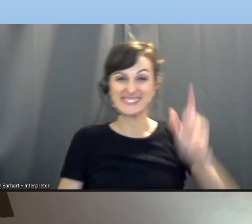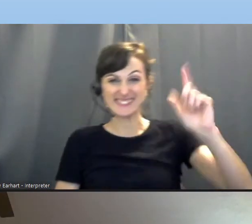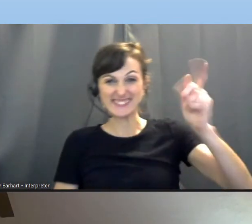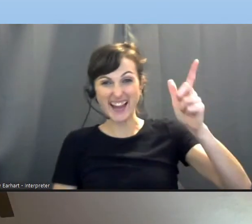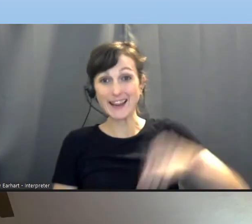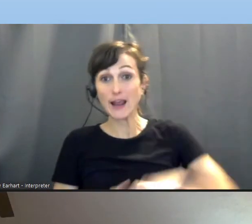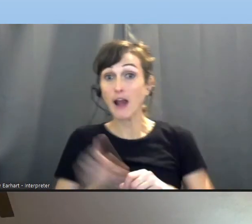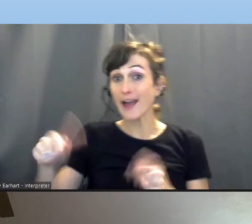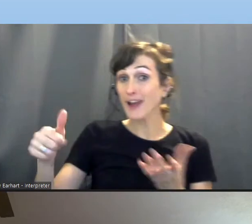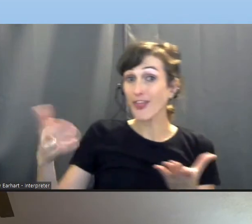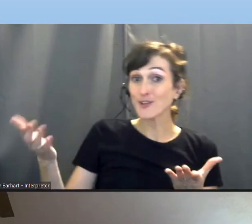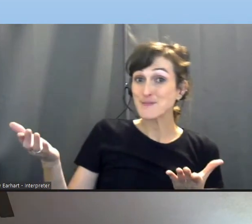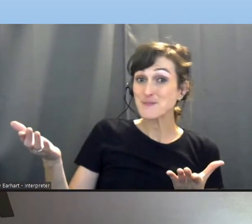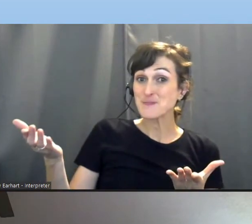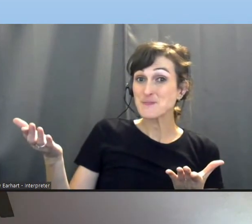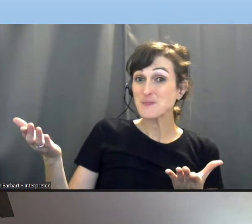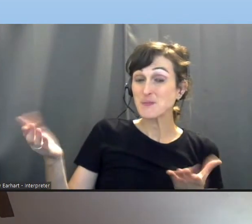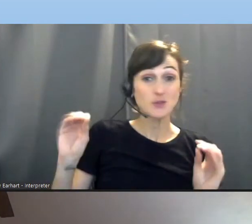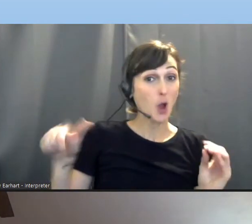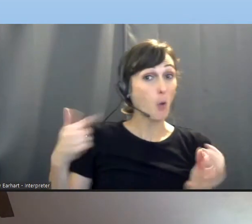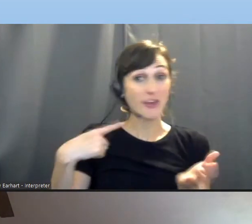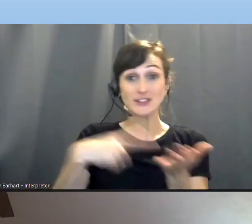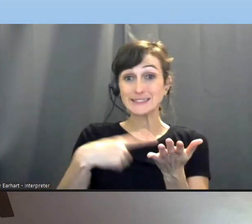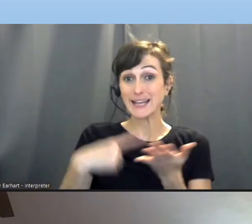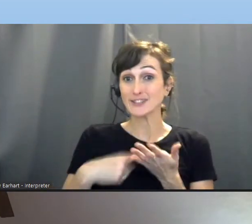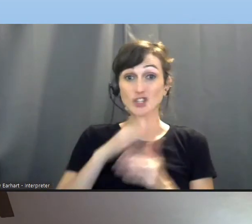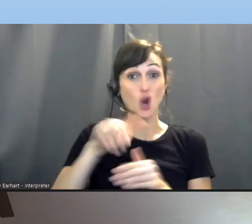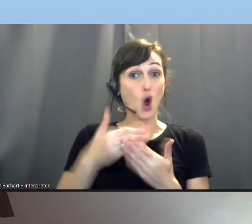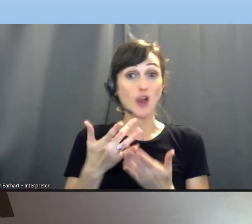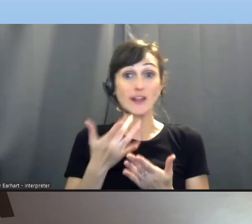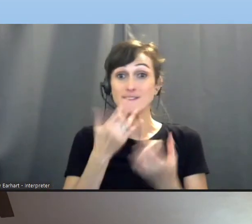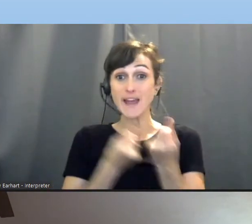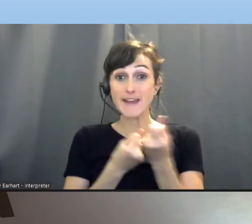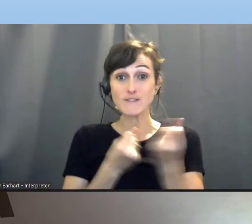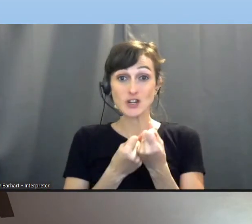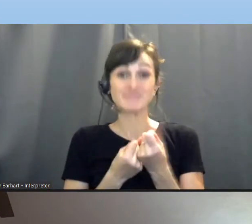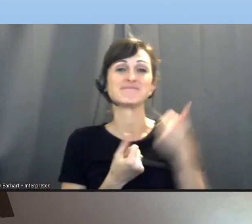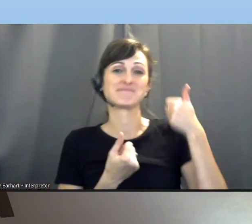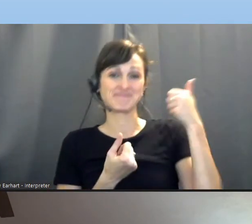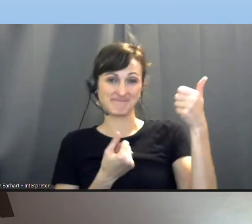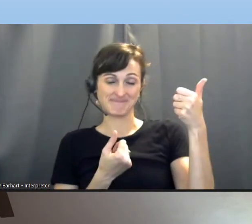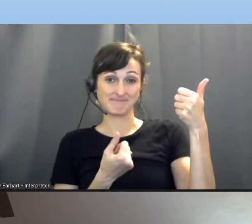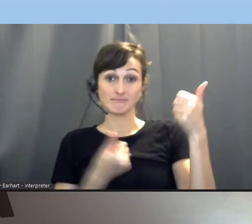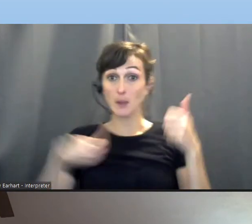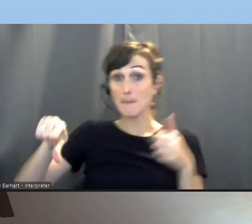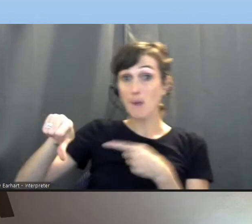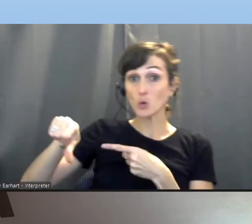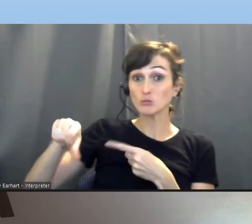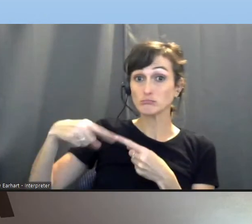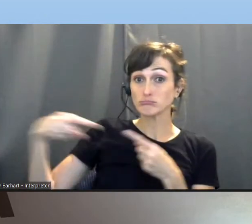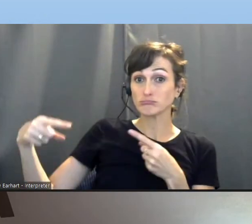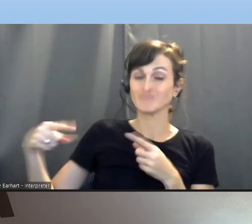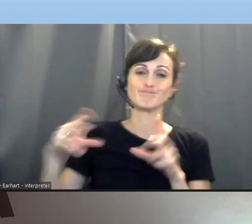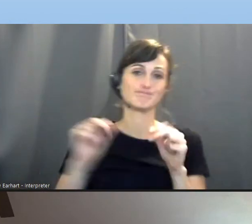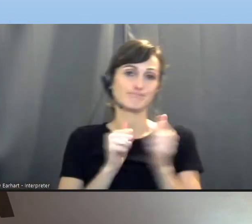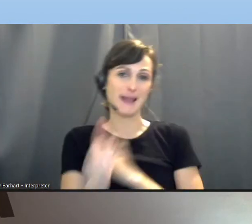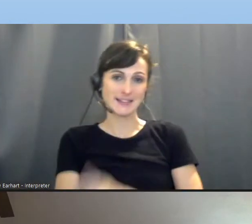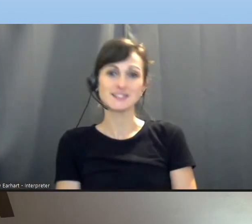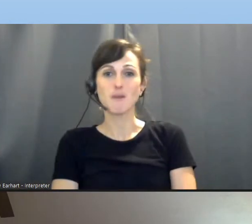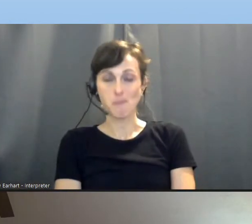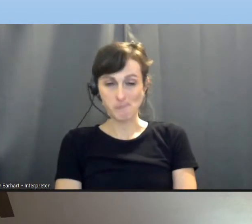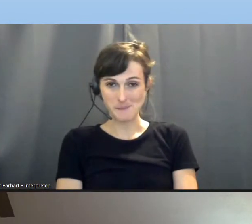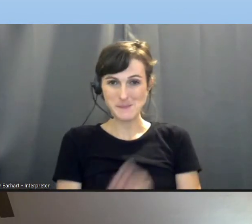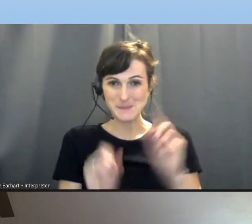discussion? No other discussion. All in favor say aye. Aye. Oppose? Pass. Thank